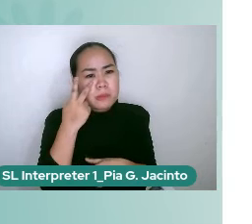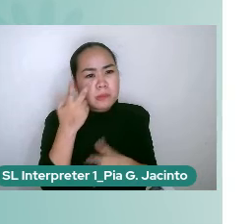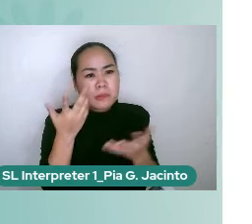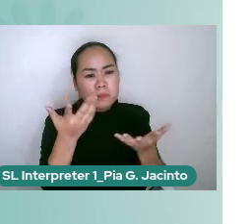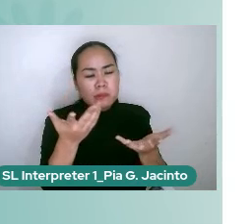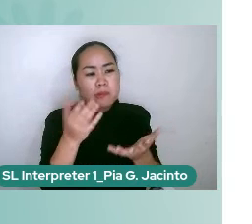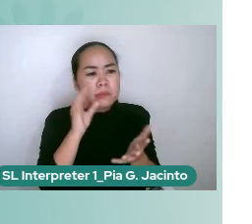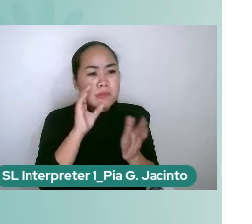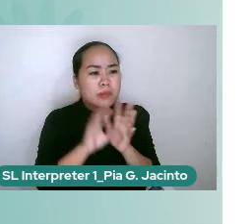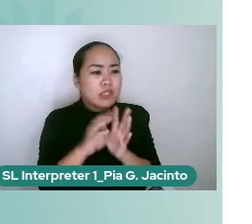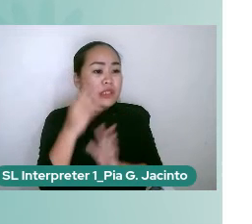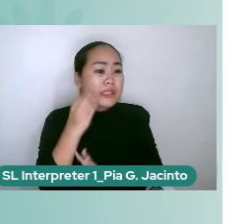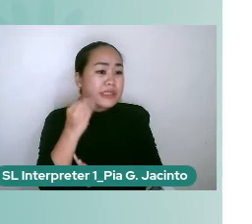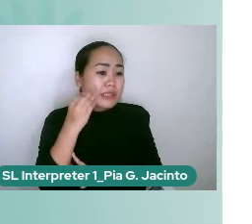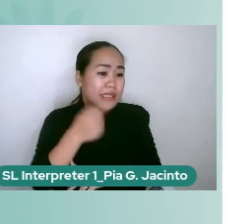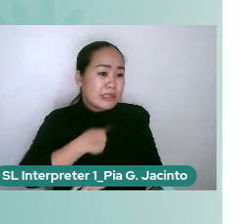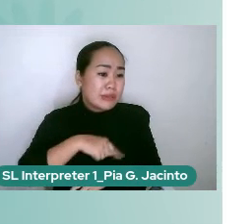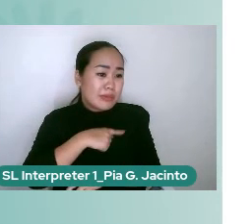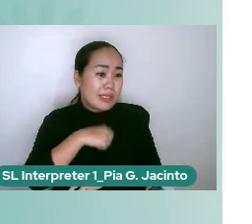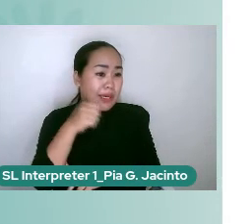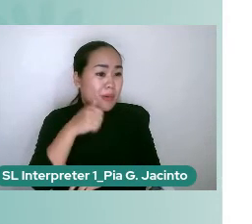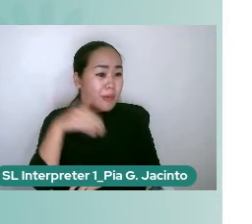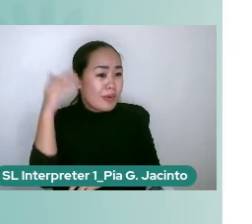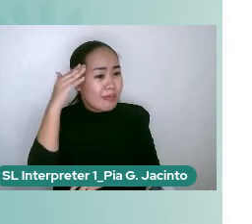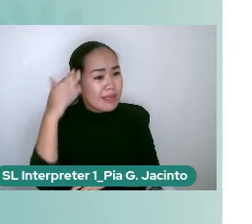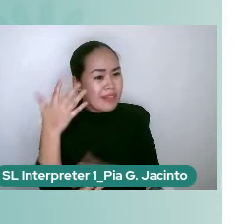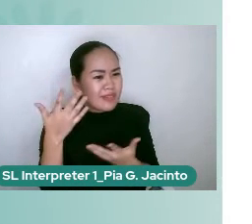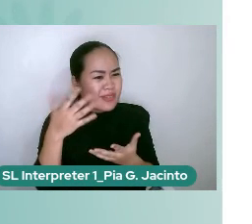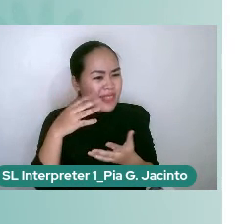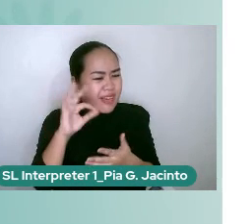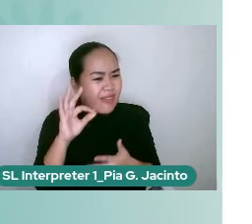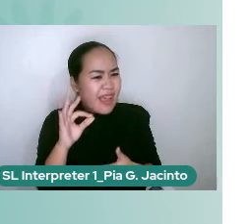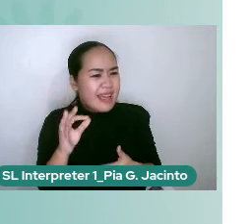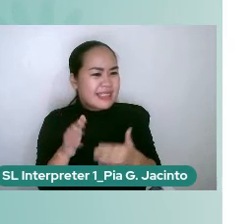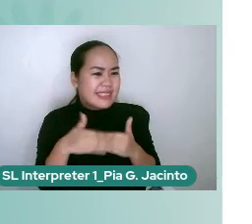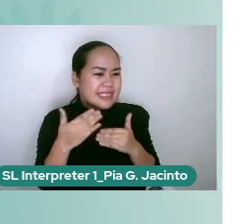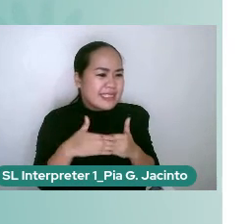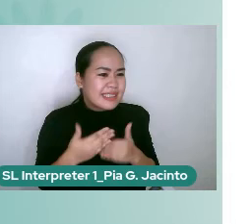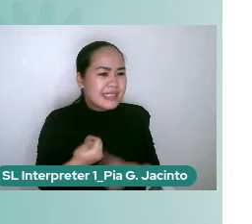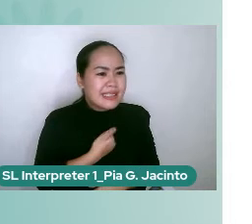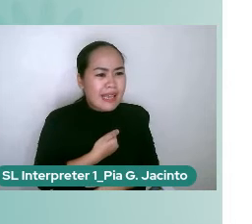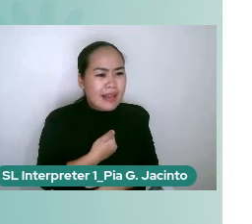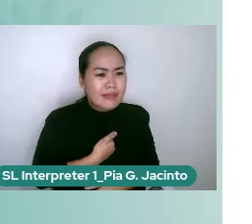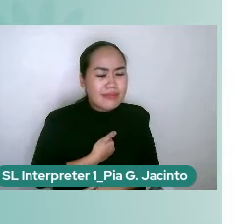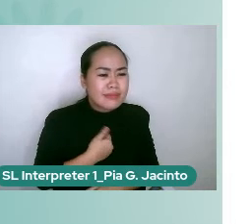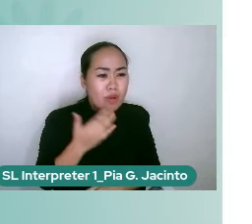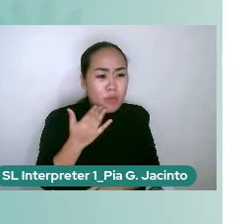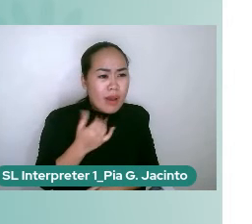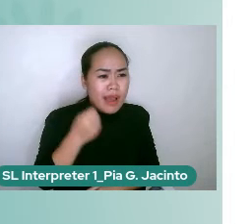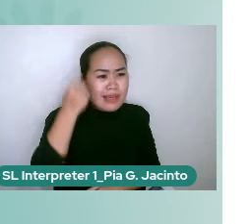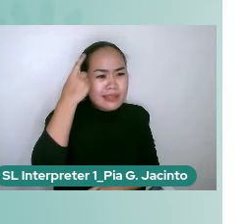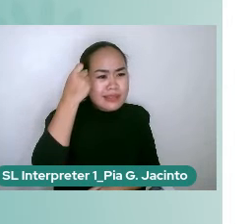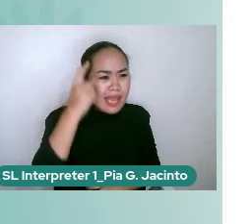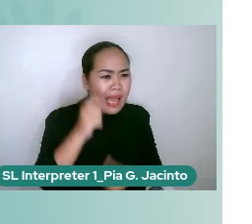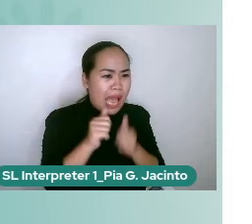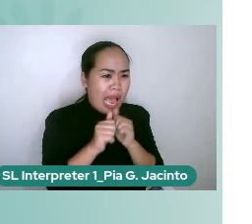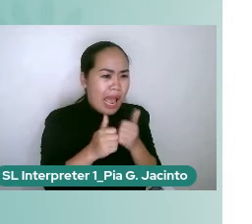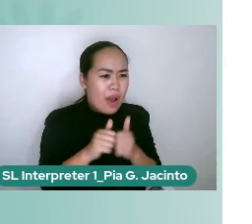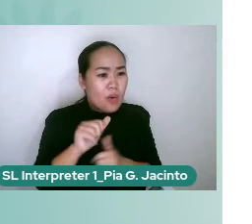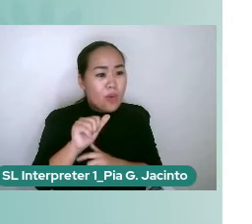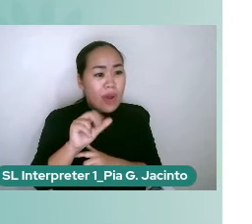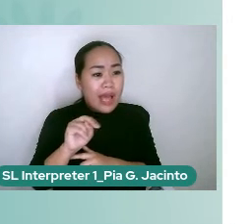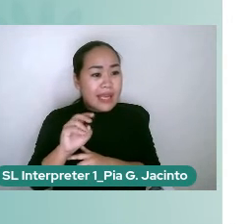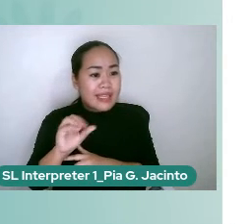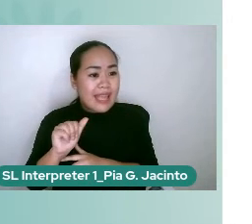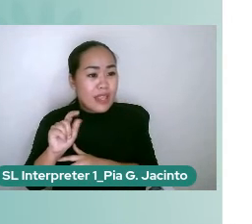our experience, women find it very easy to collect the sample provided they understand their anatomy, and this should be explained where